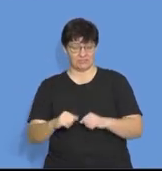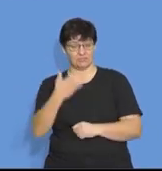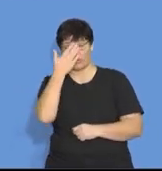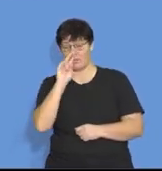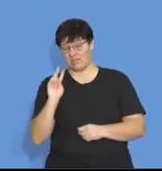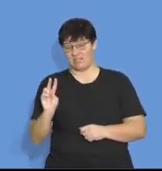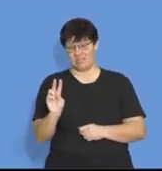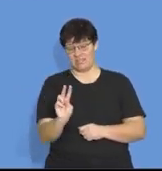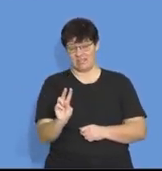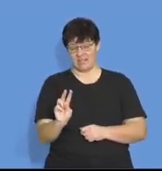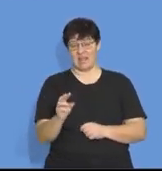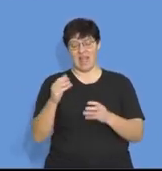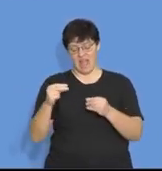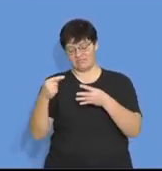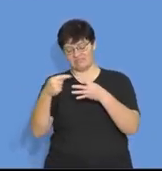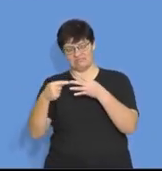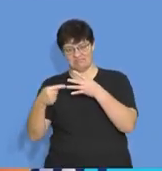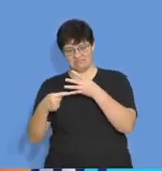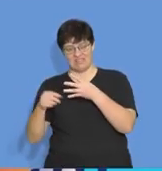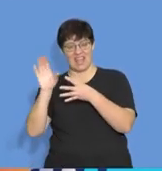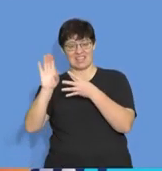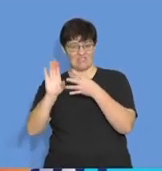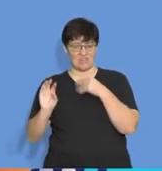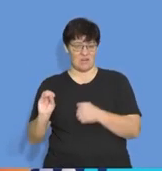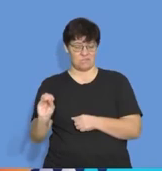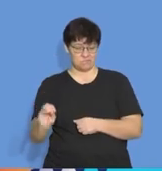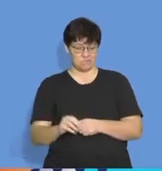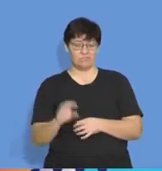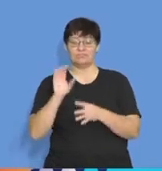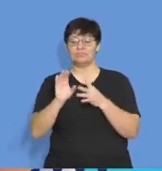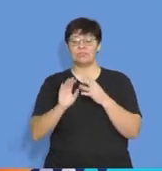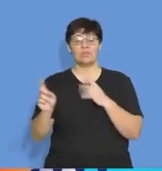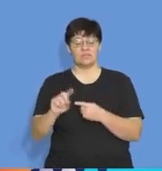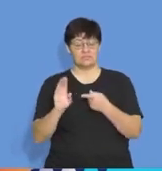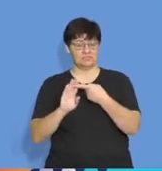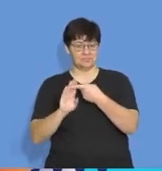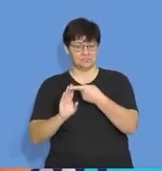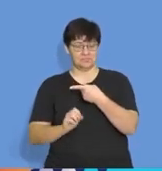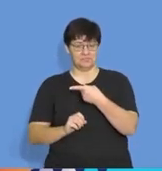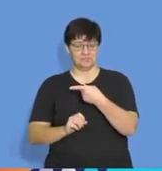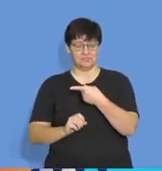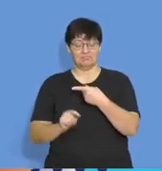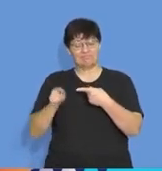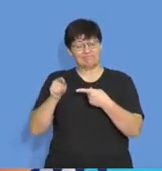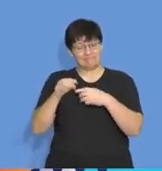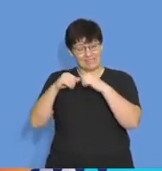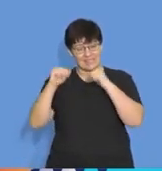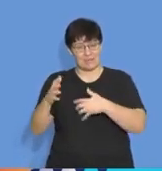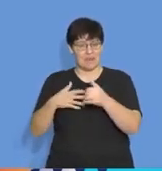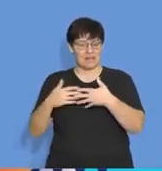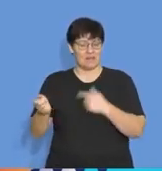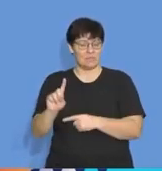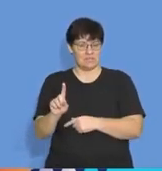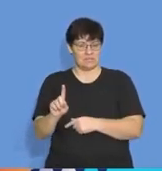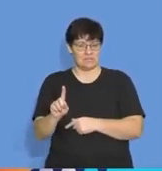noticed that it has certain characteristics. And what are those characteristics? One, the periodic system deals with